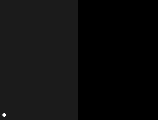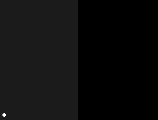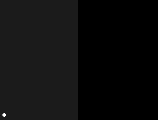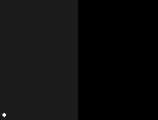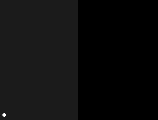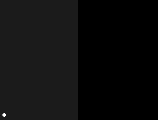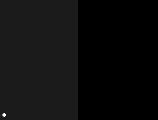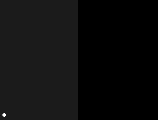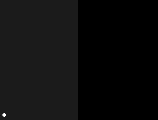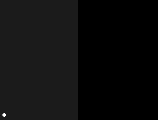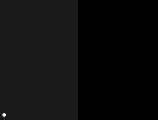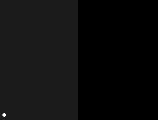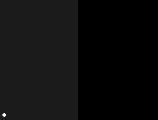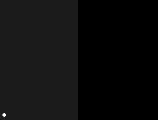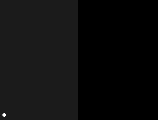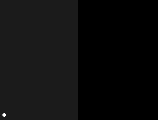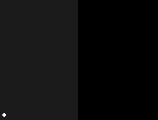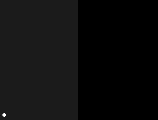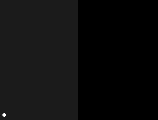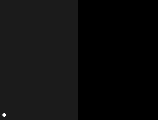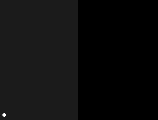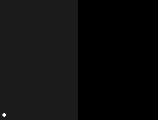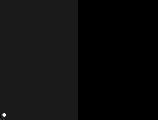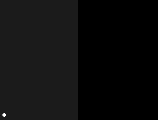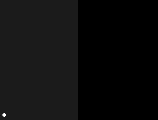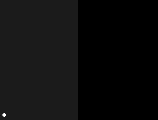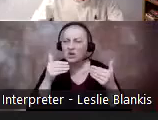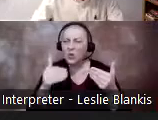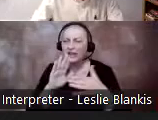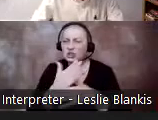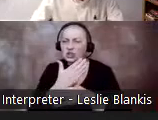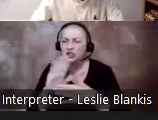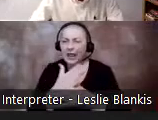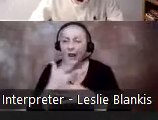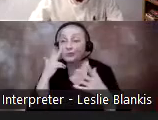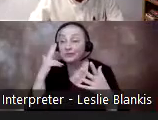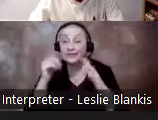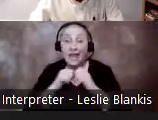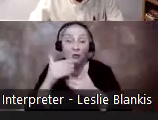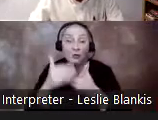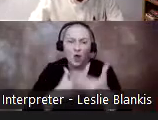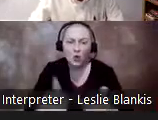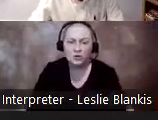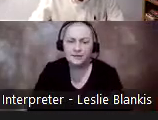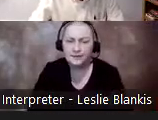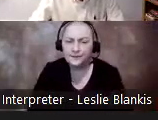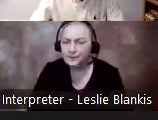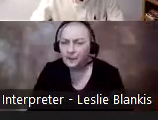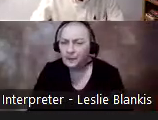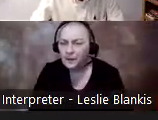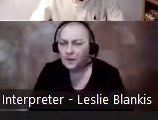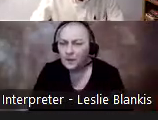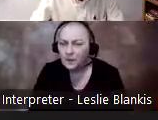I'm going to go ahead and try to just share this, and we will see how it goes from there.